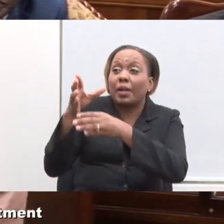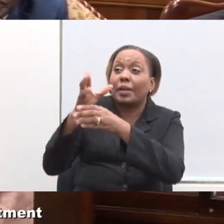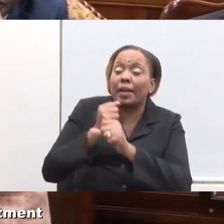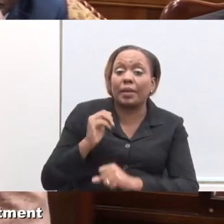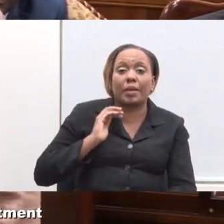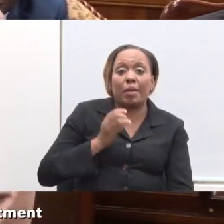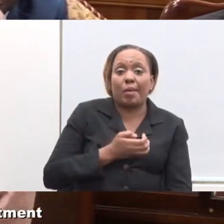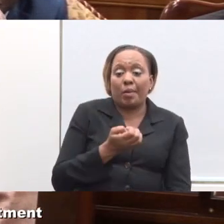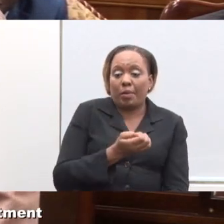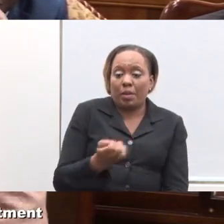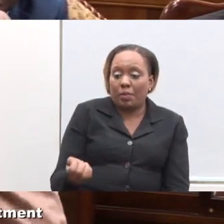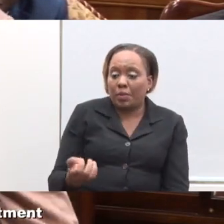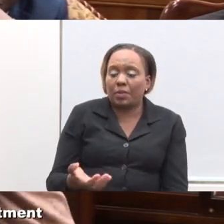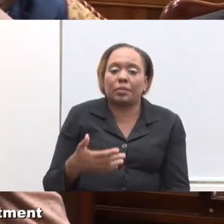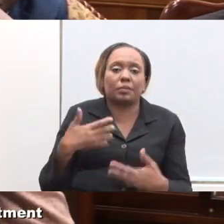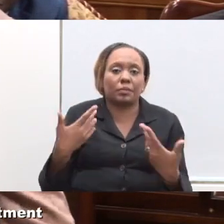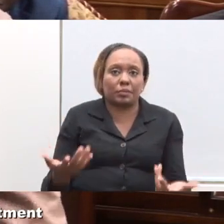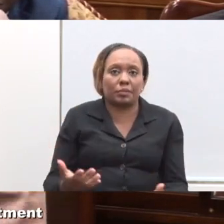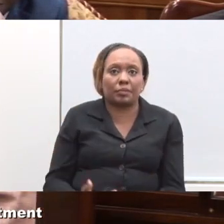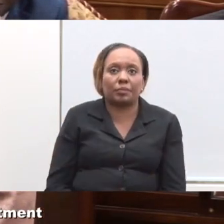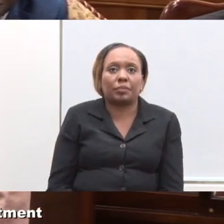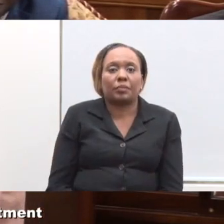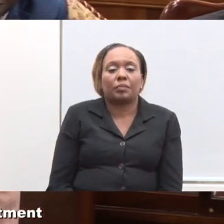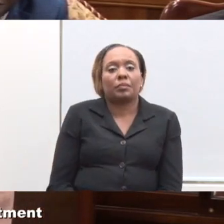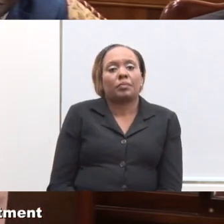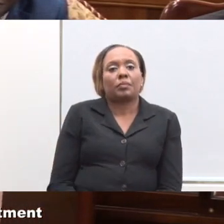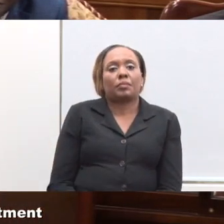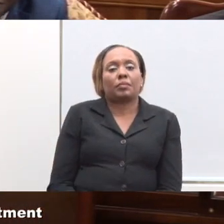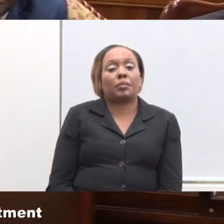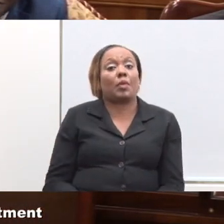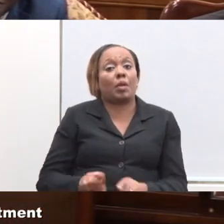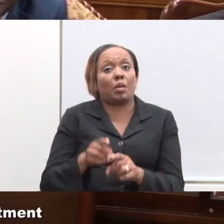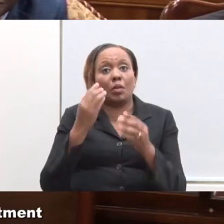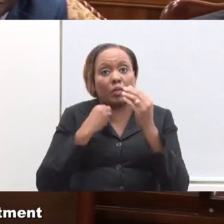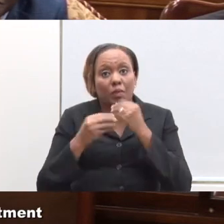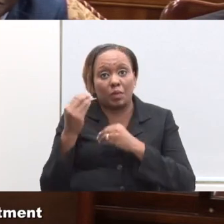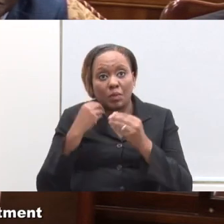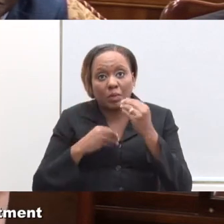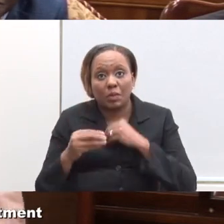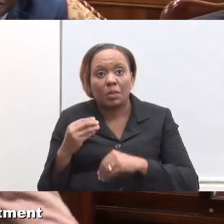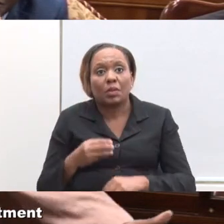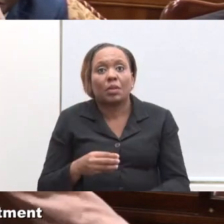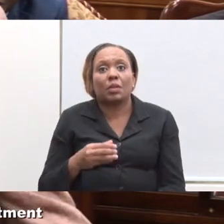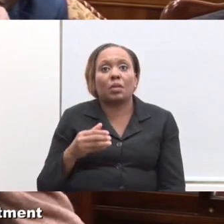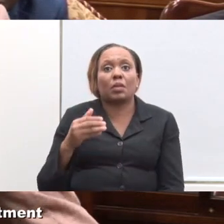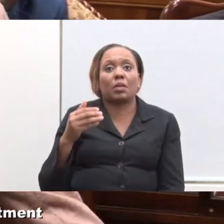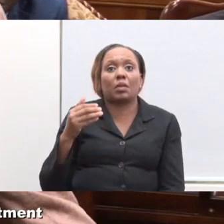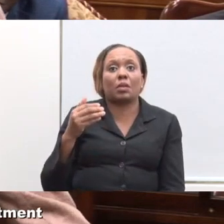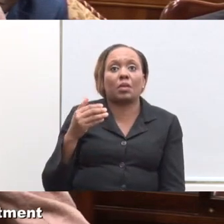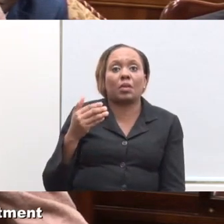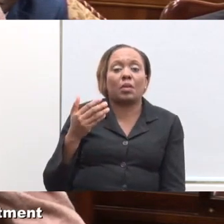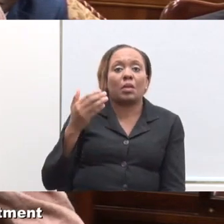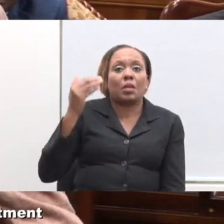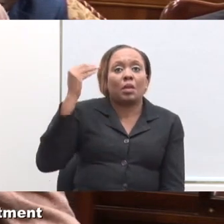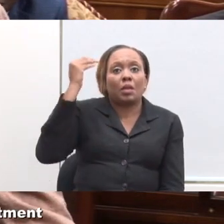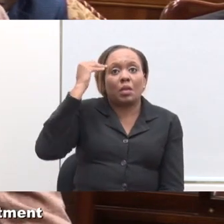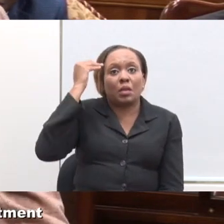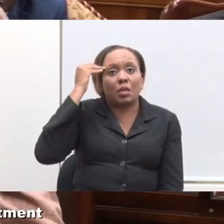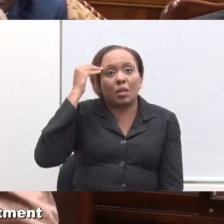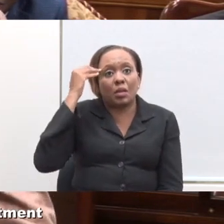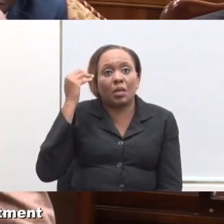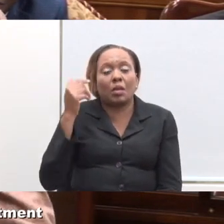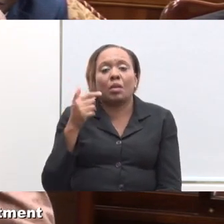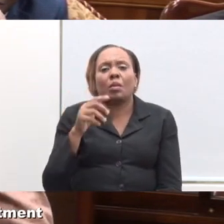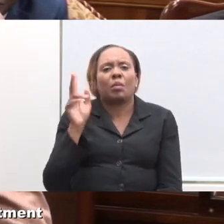that is not an issue. Indeed, while others saw Barbadians as hoarding recently, I actually saw it differently. And I told the